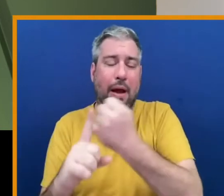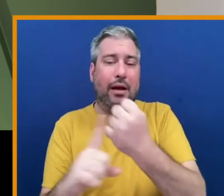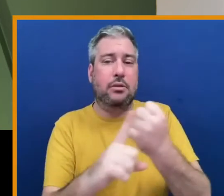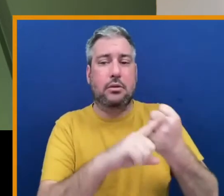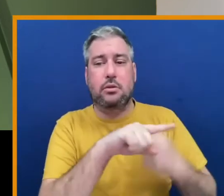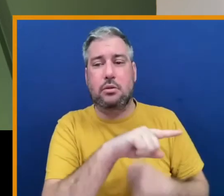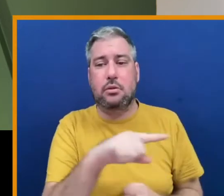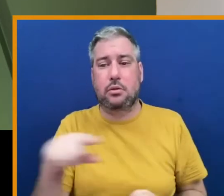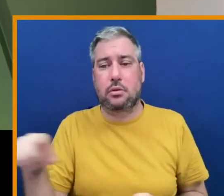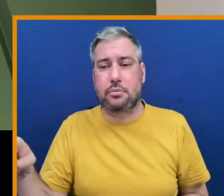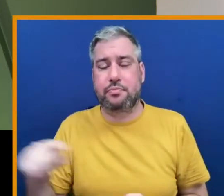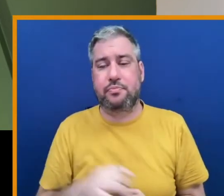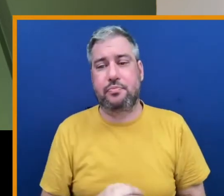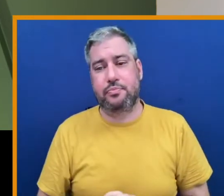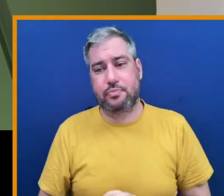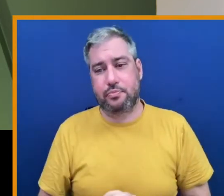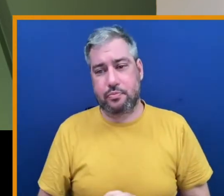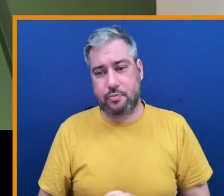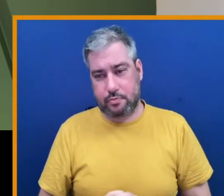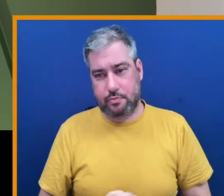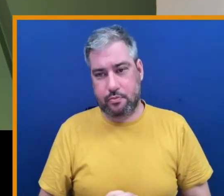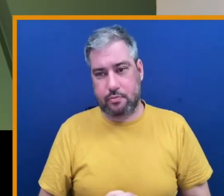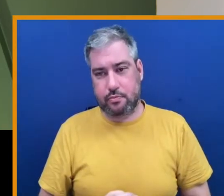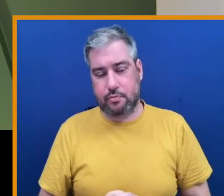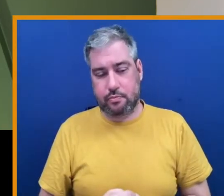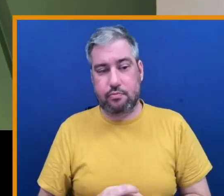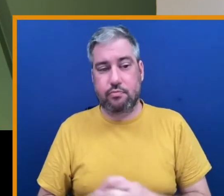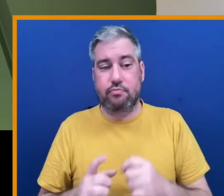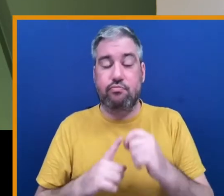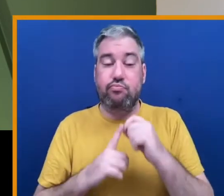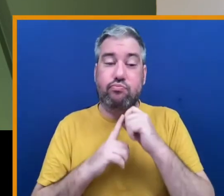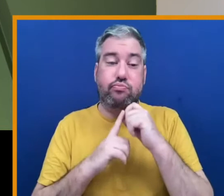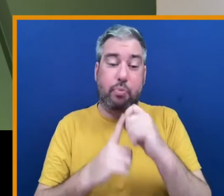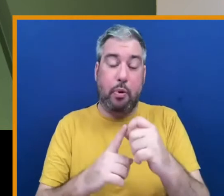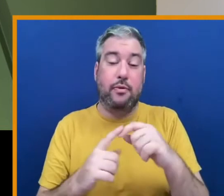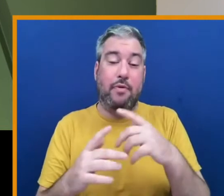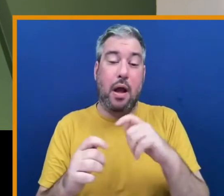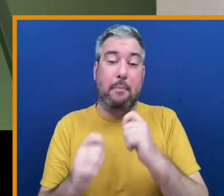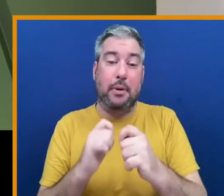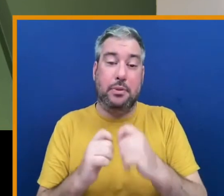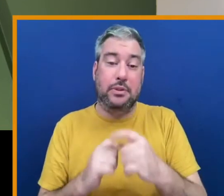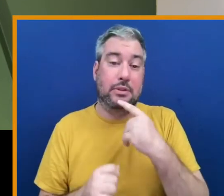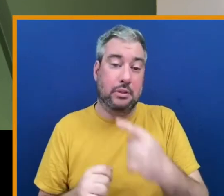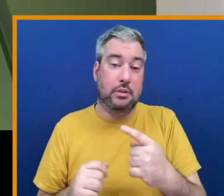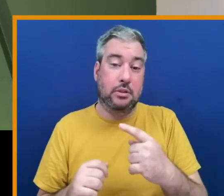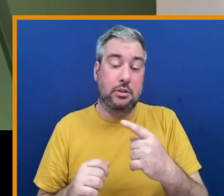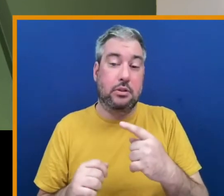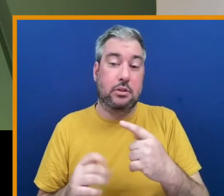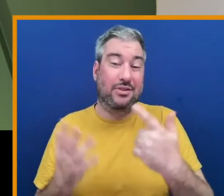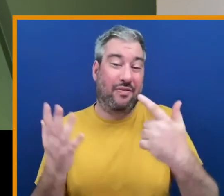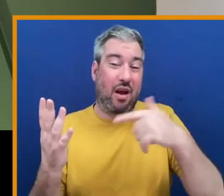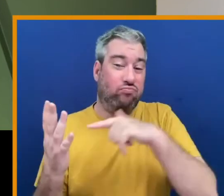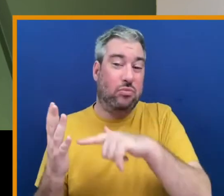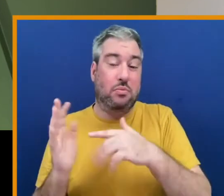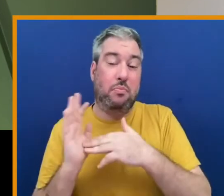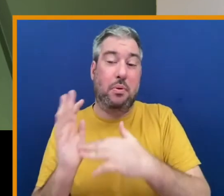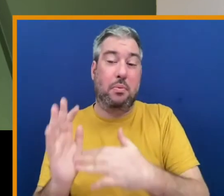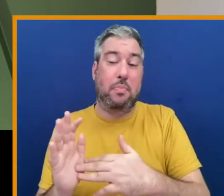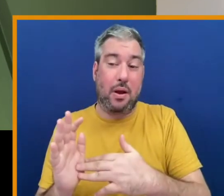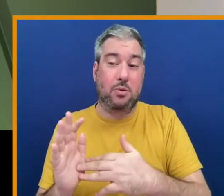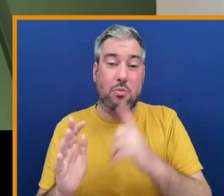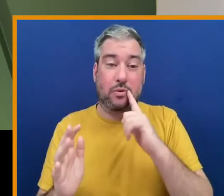Proposer of the amendment said that only £700 million will go to the people who are on the lowest incomes. And that's true. I can't